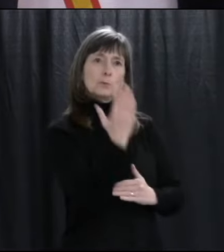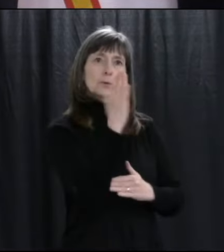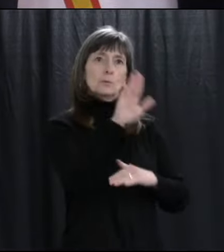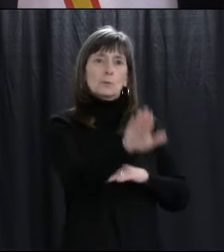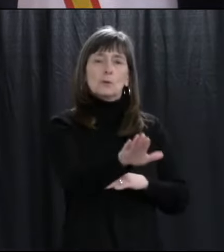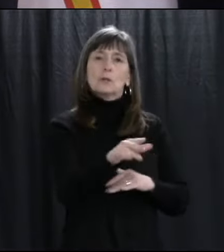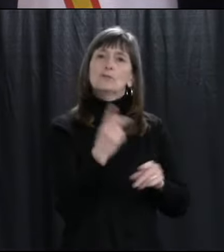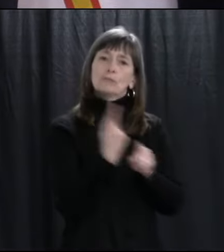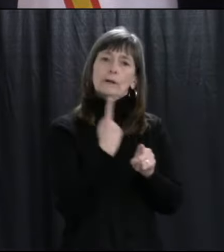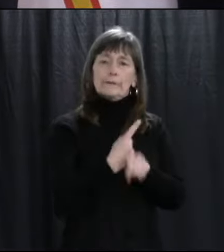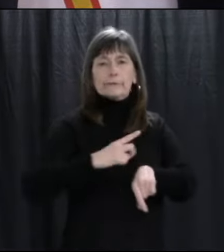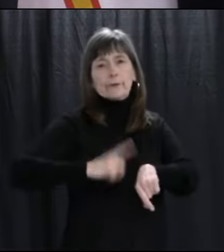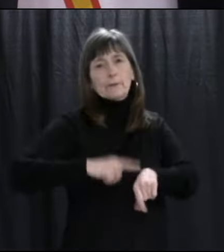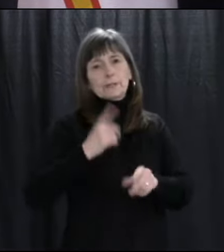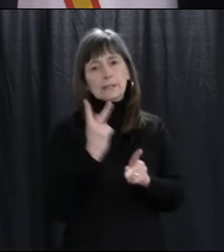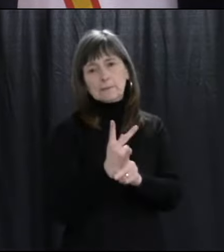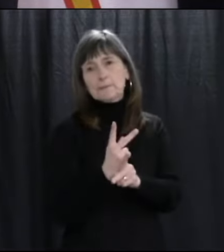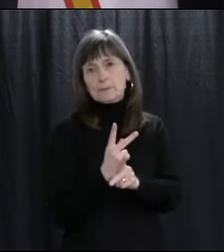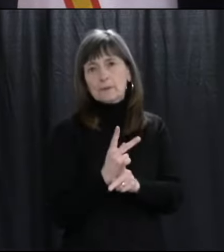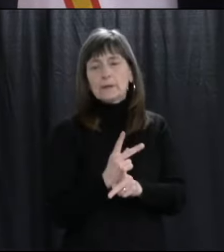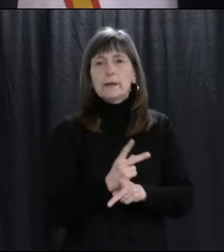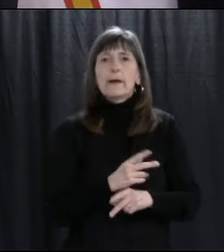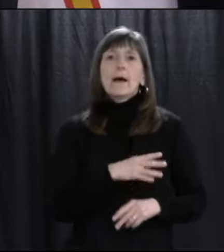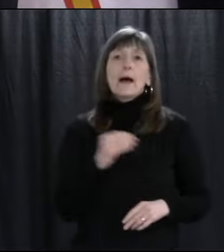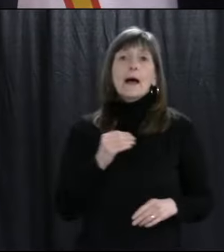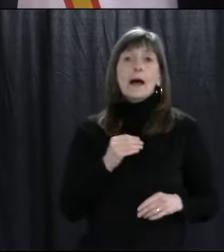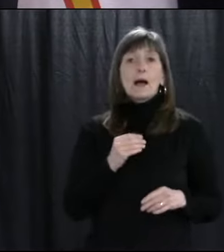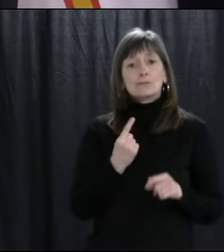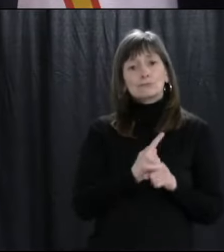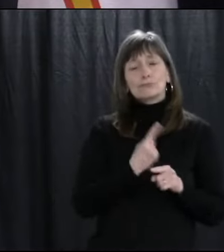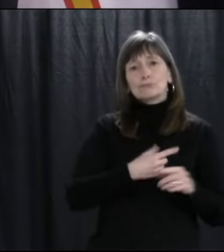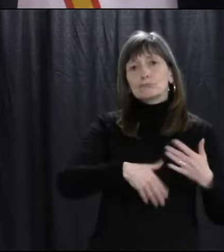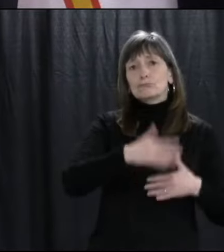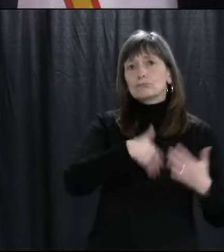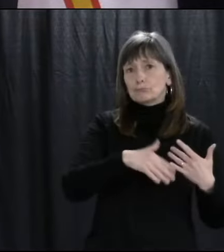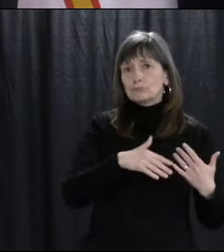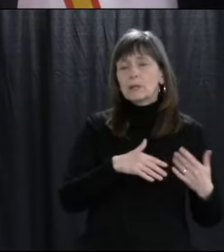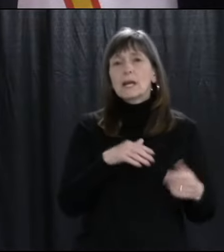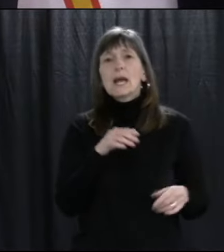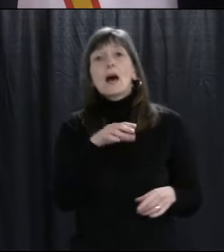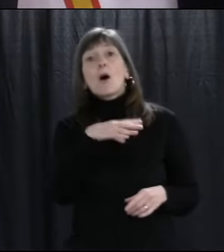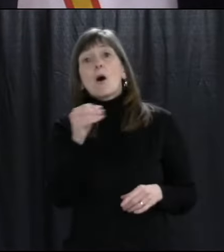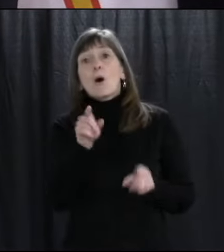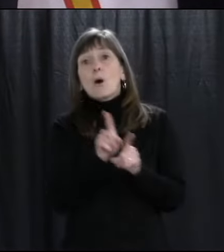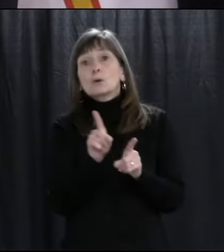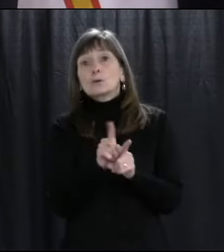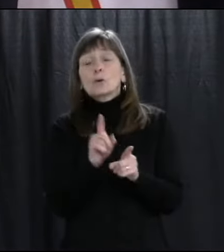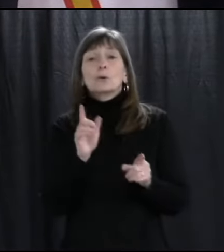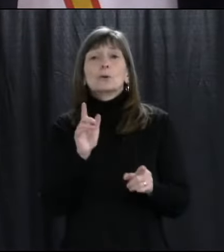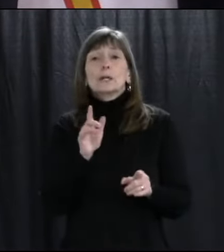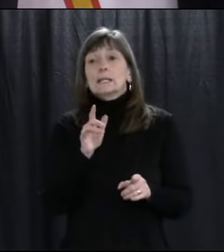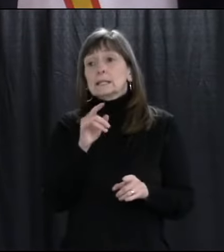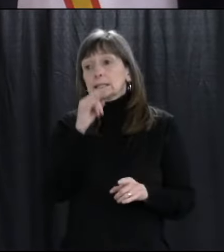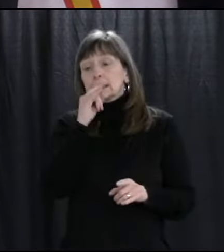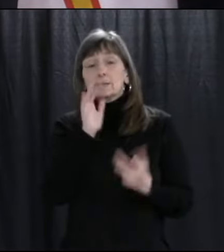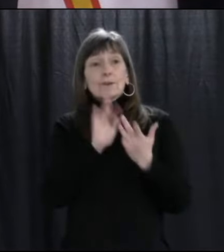teens. Help your child stay socially connected to friends and loved ones through technology like Skype or